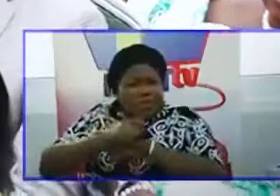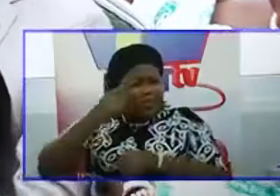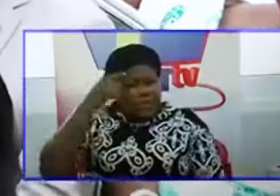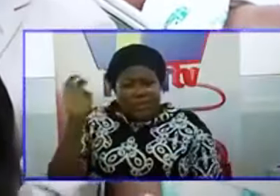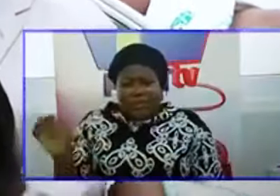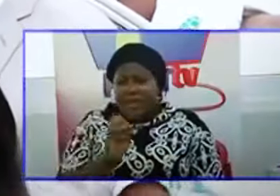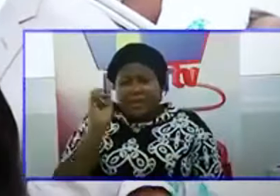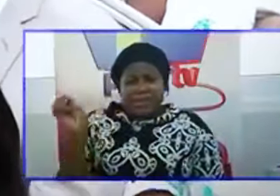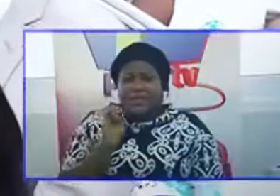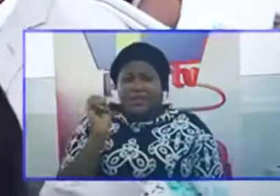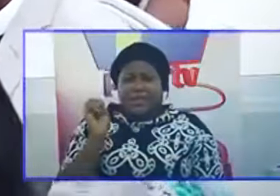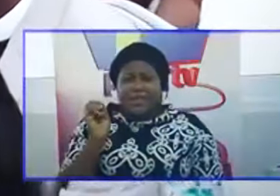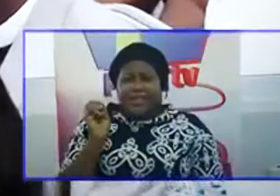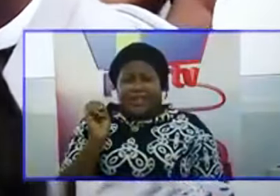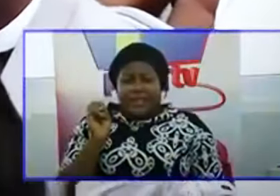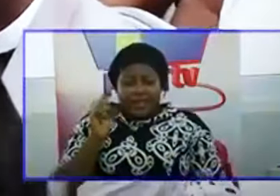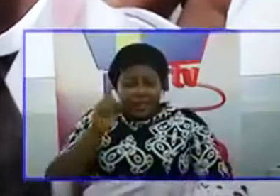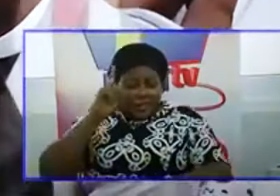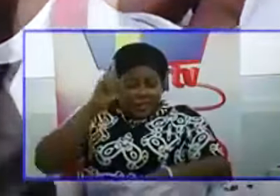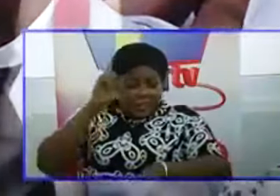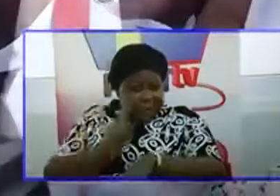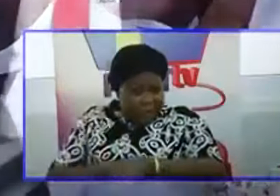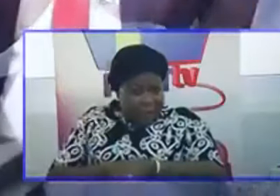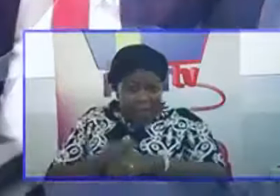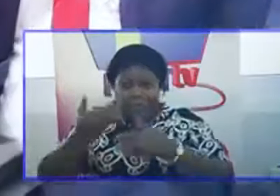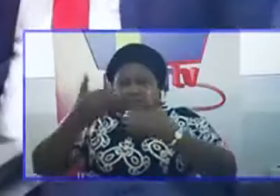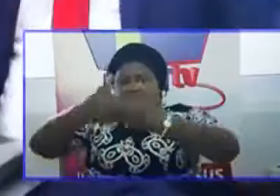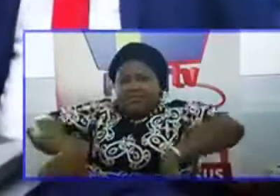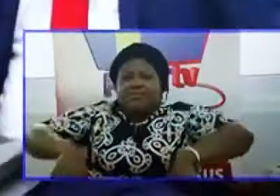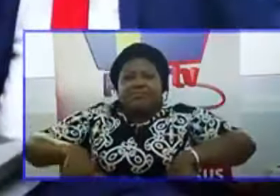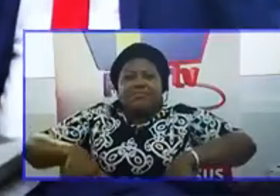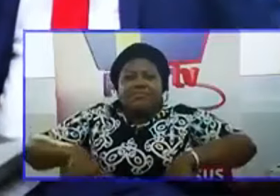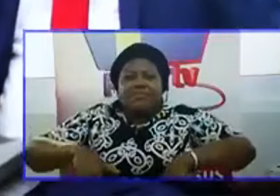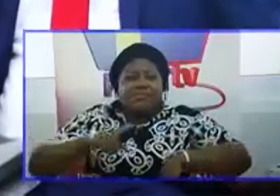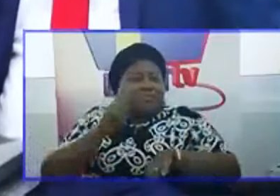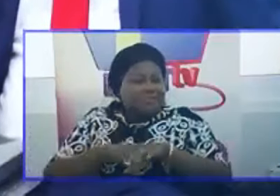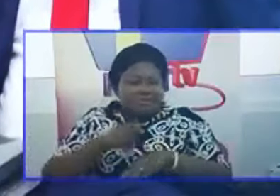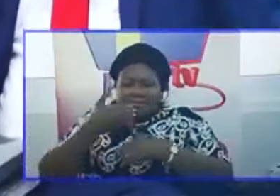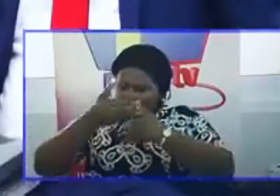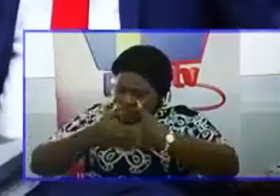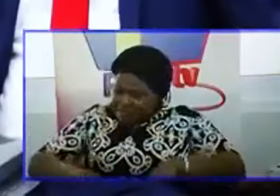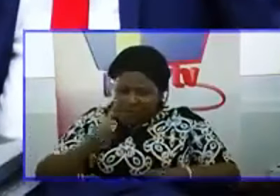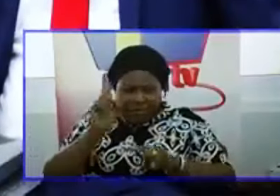is time for time to tell you it is over, it is uncompromising.